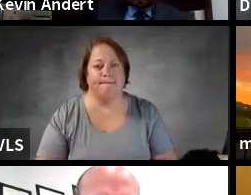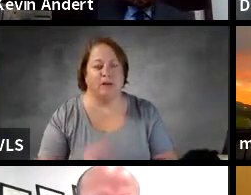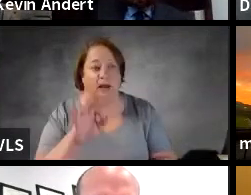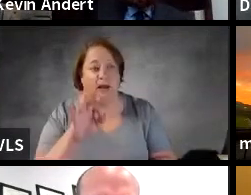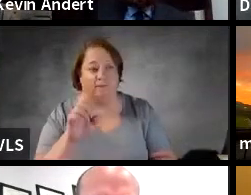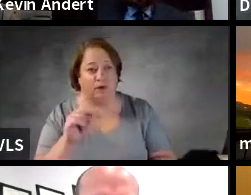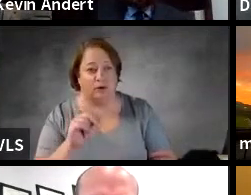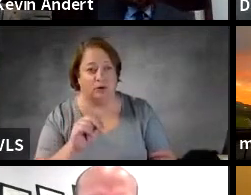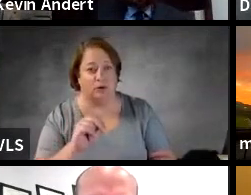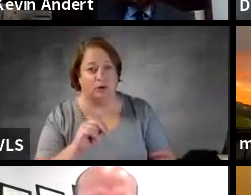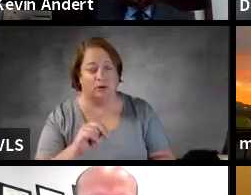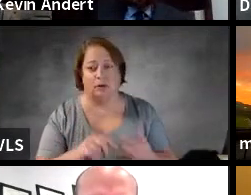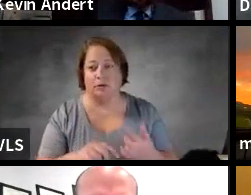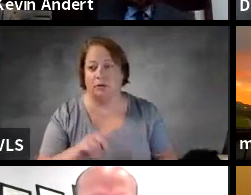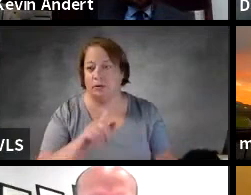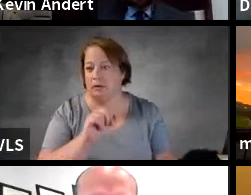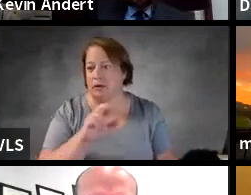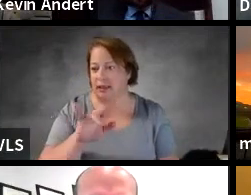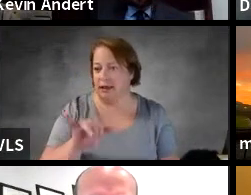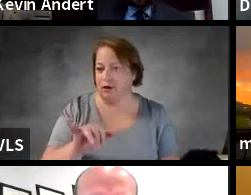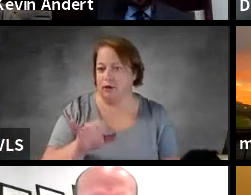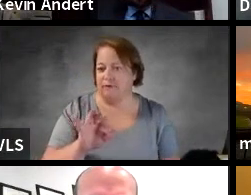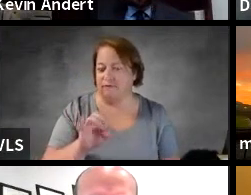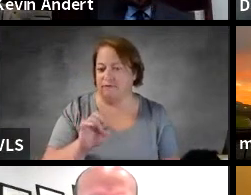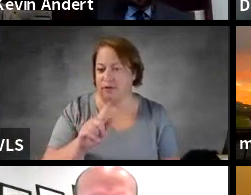Afton? Larry Felton.